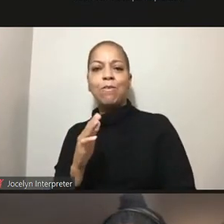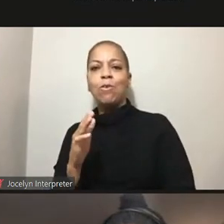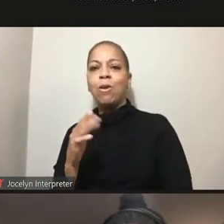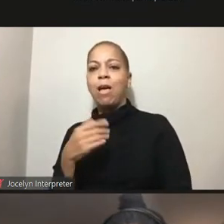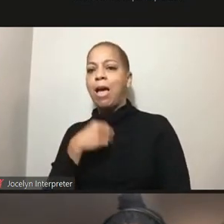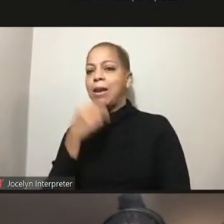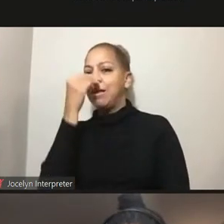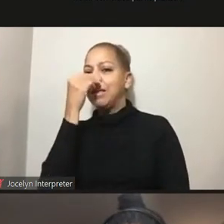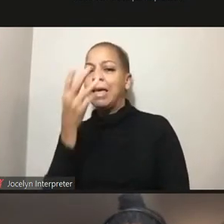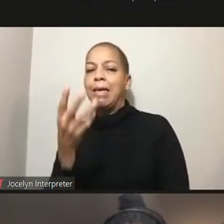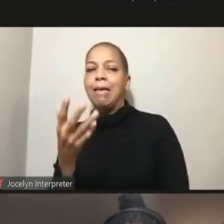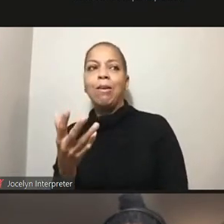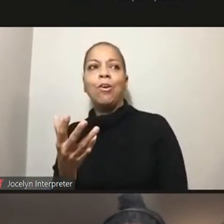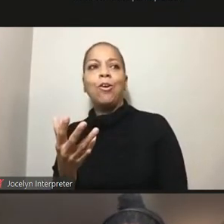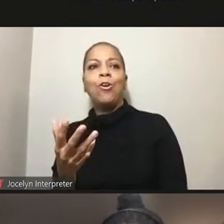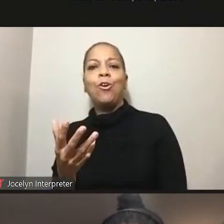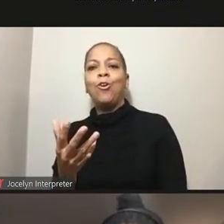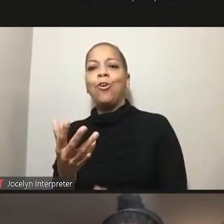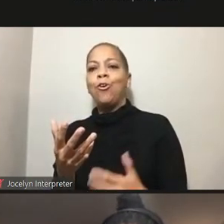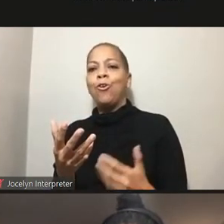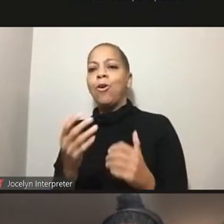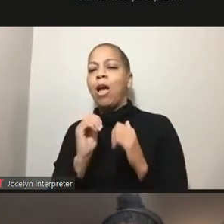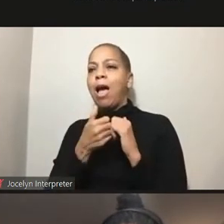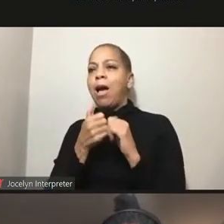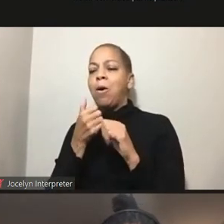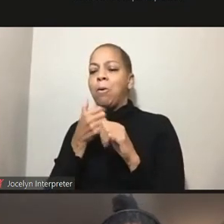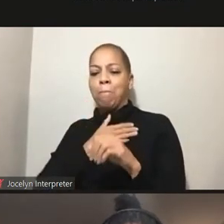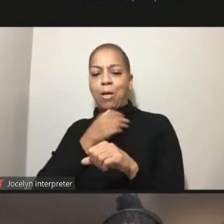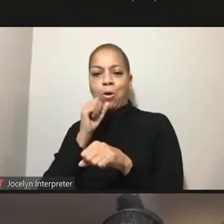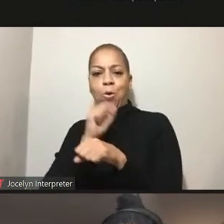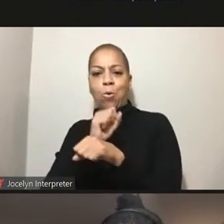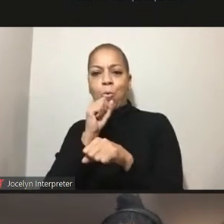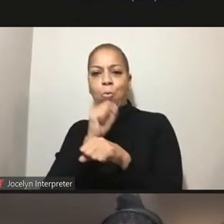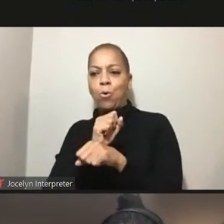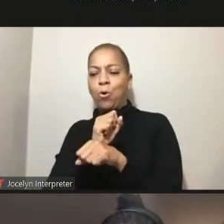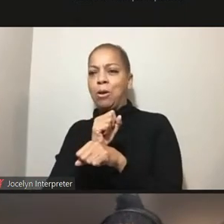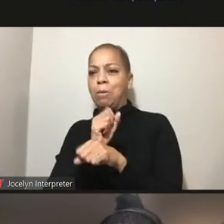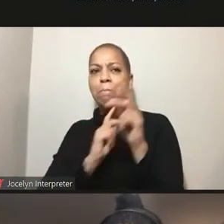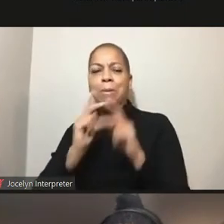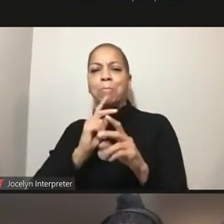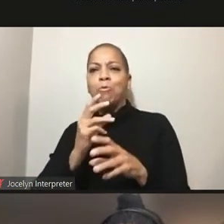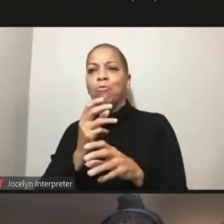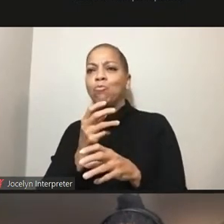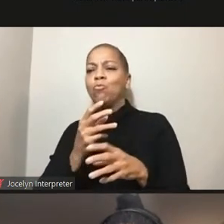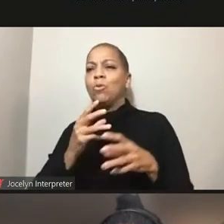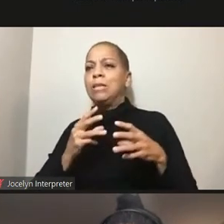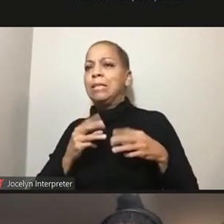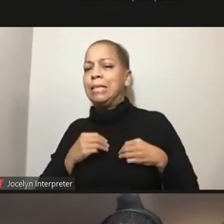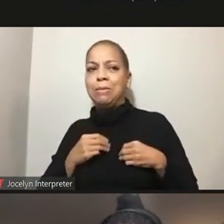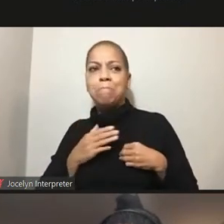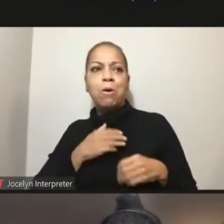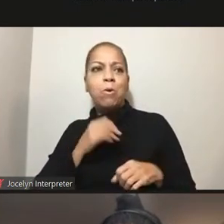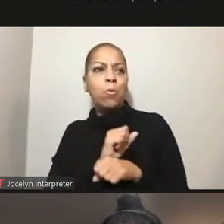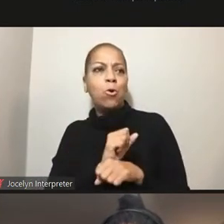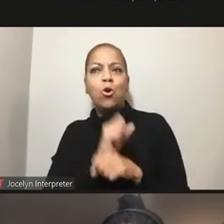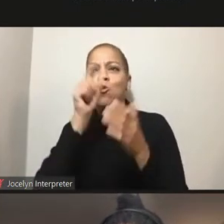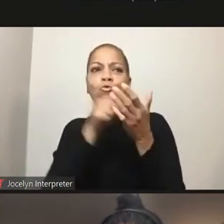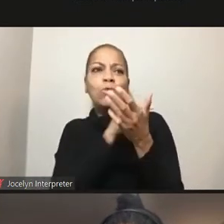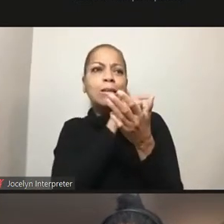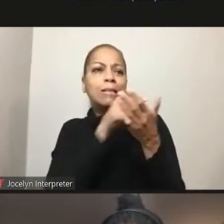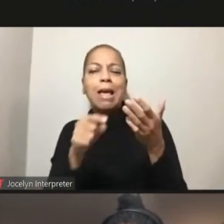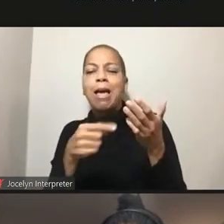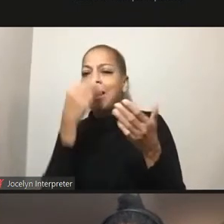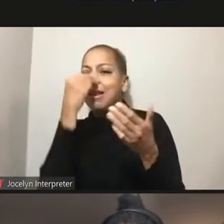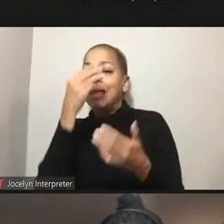care about how the work was being received, critiqued. I just knew that